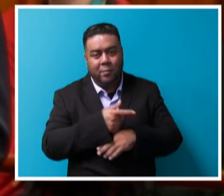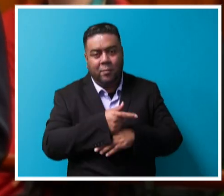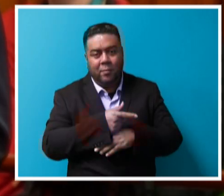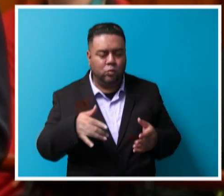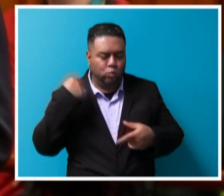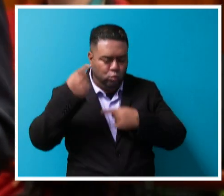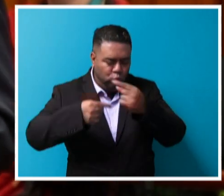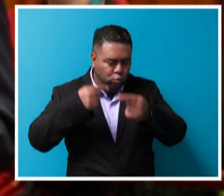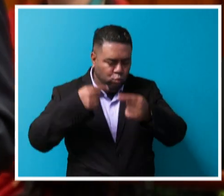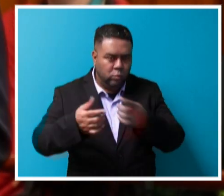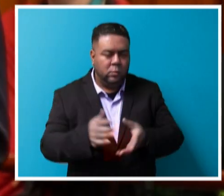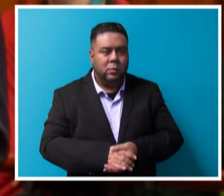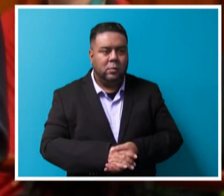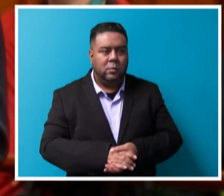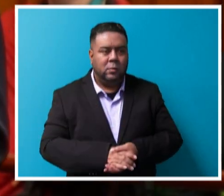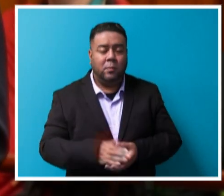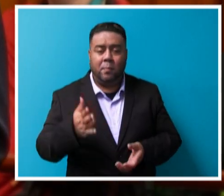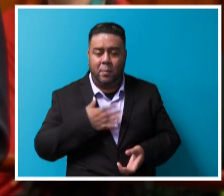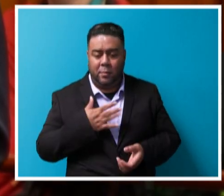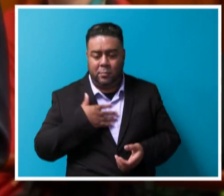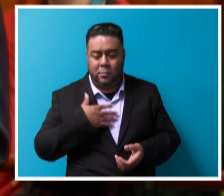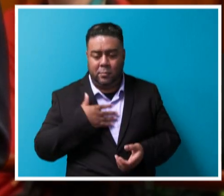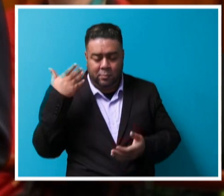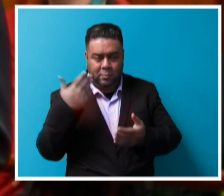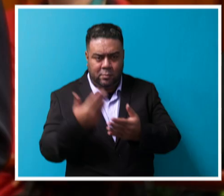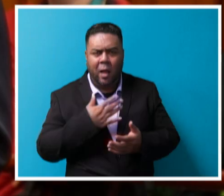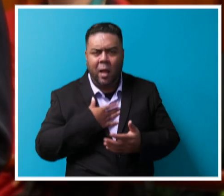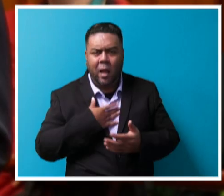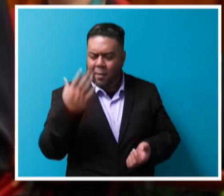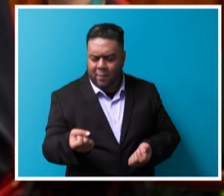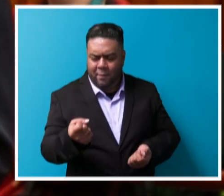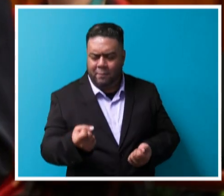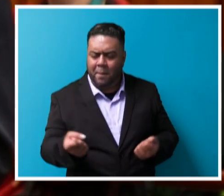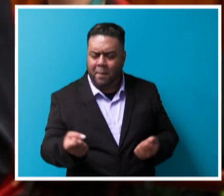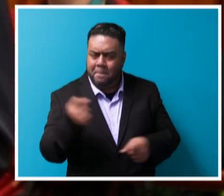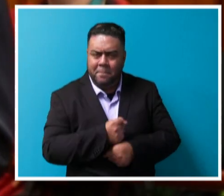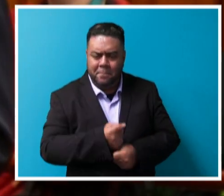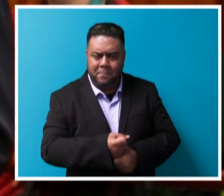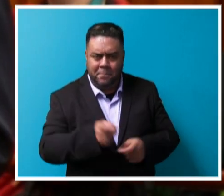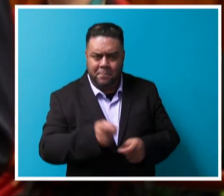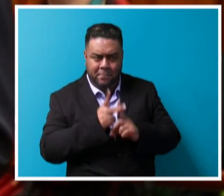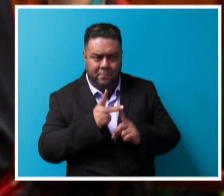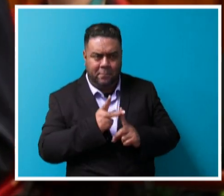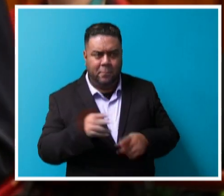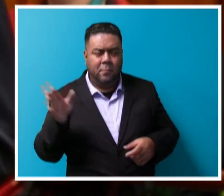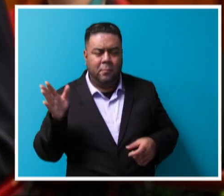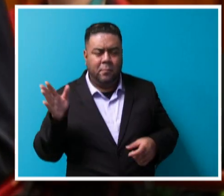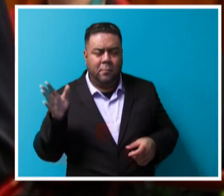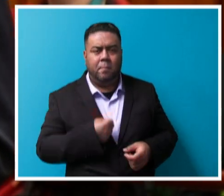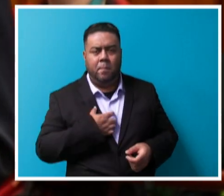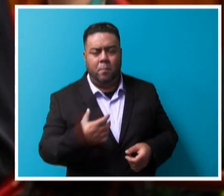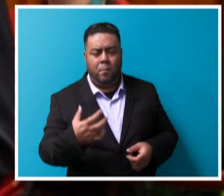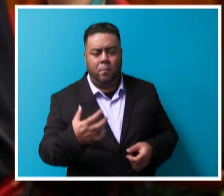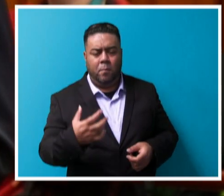Mr. Speaker, sir, throughout my tenure, I have made it a priority to spend more time on the ground. I